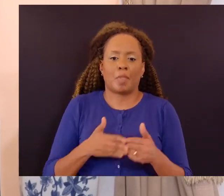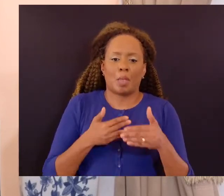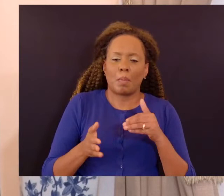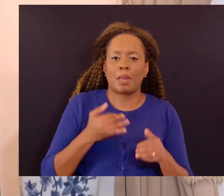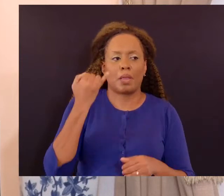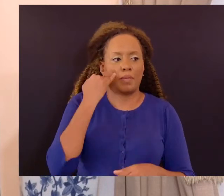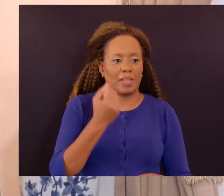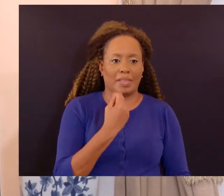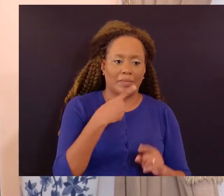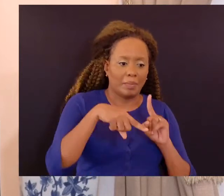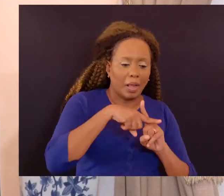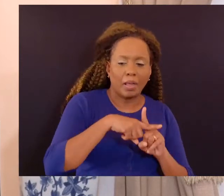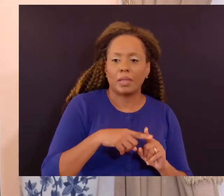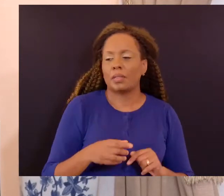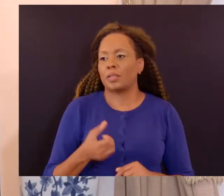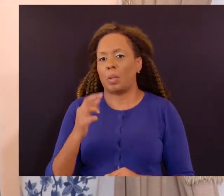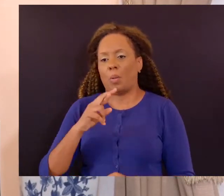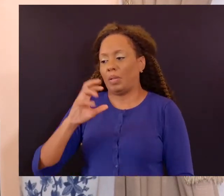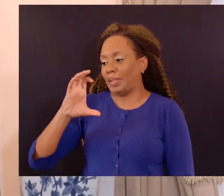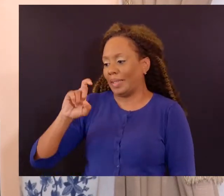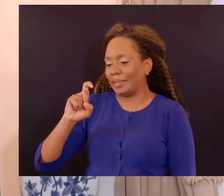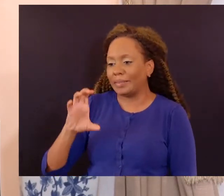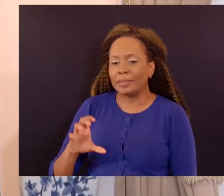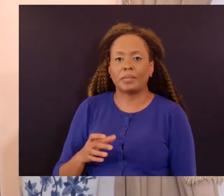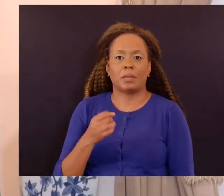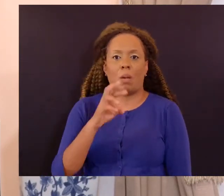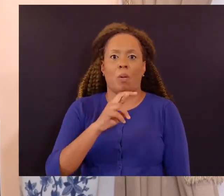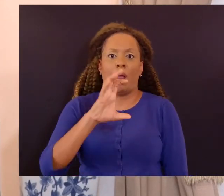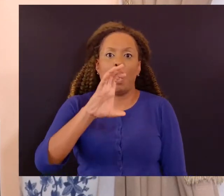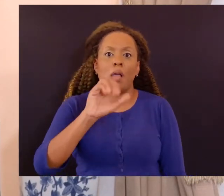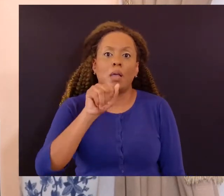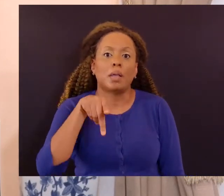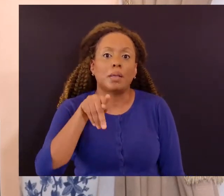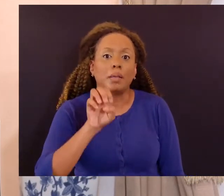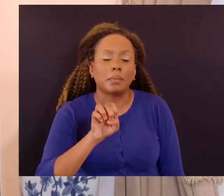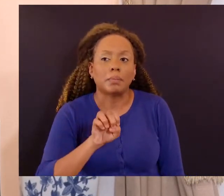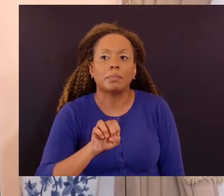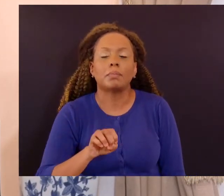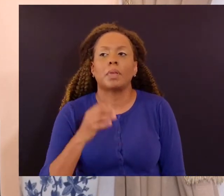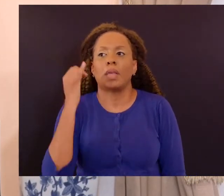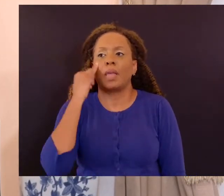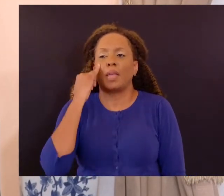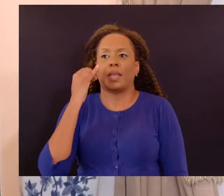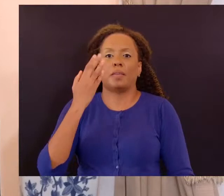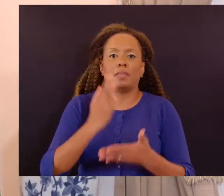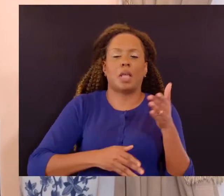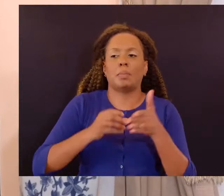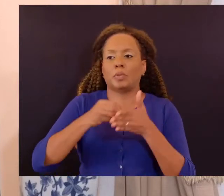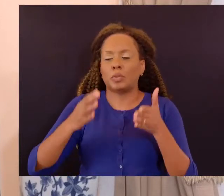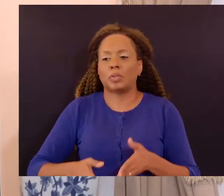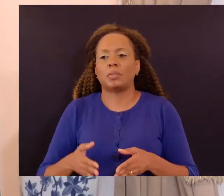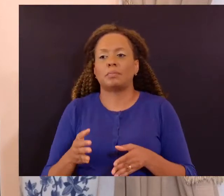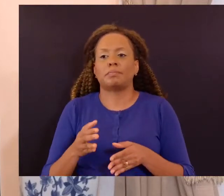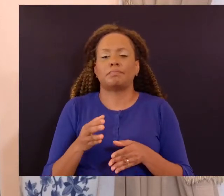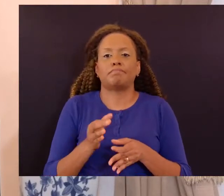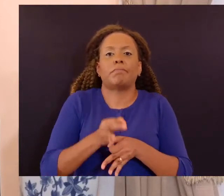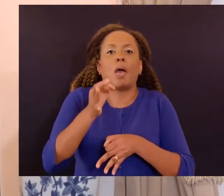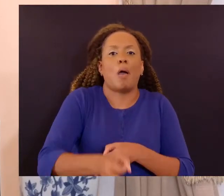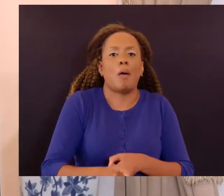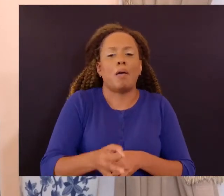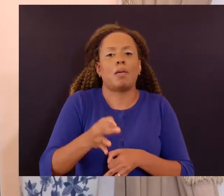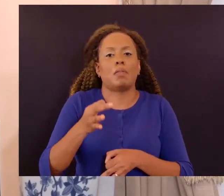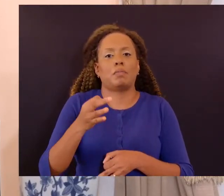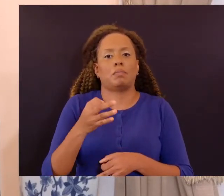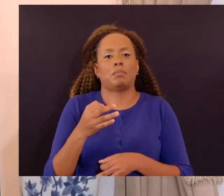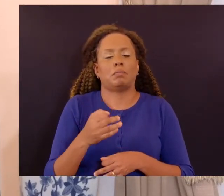Common Entrance or whether it is at the level of CXC and CAPE, the truth is that deferring and giving yourself additional time to be able